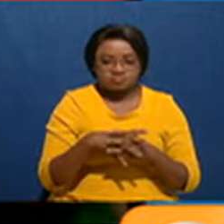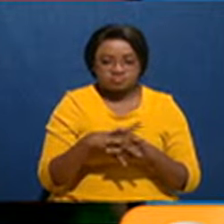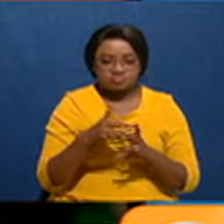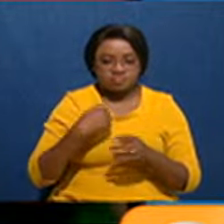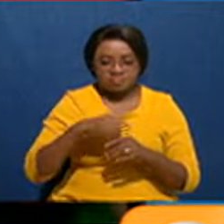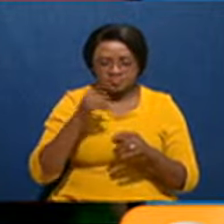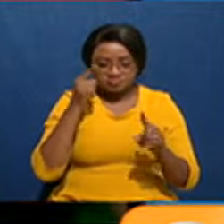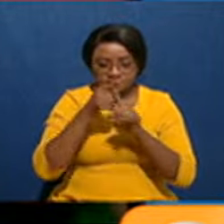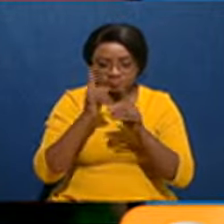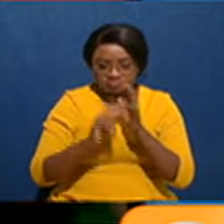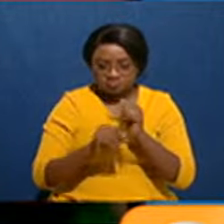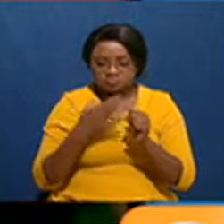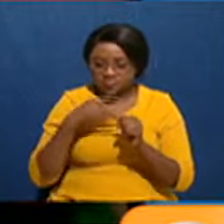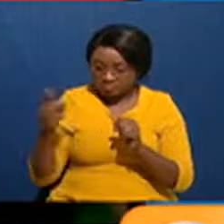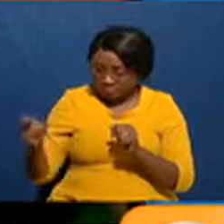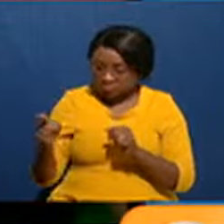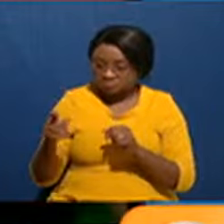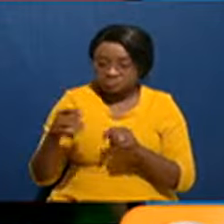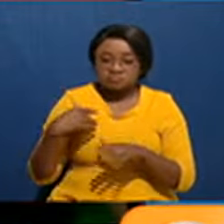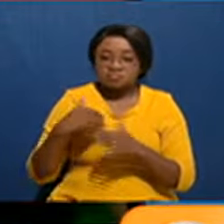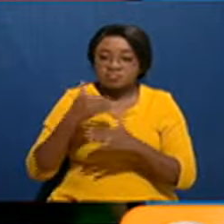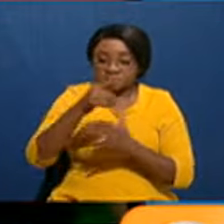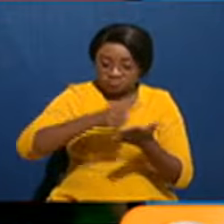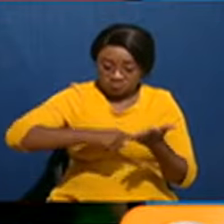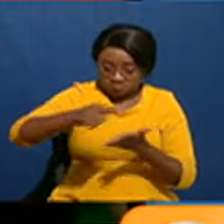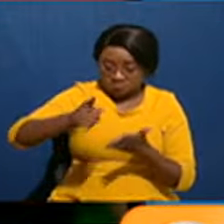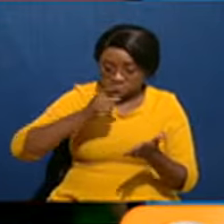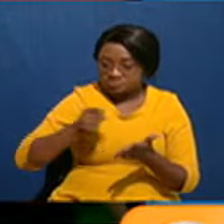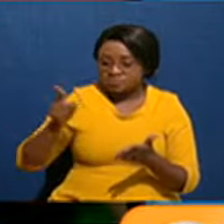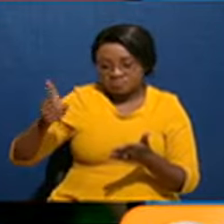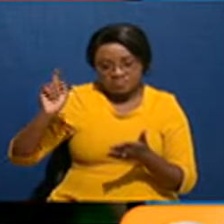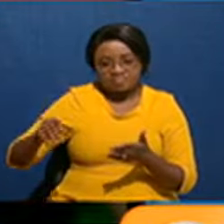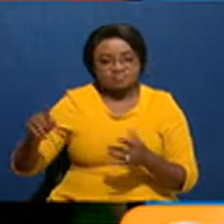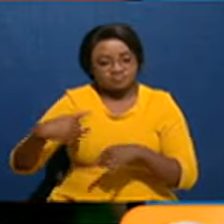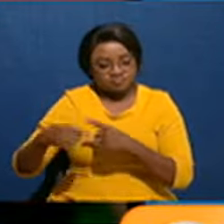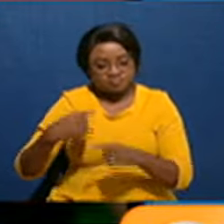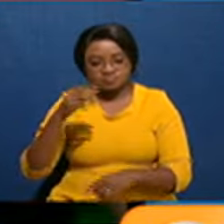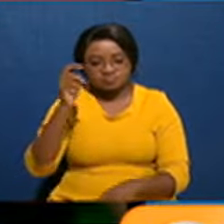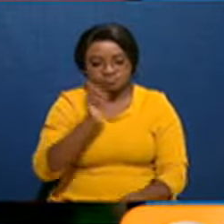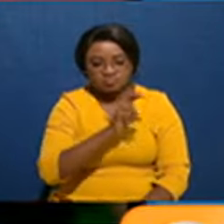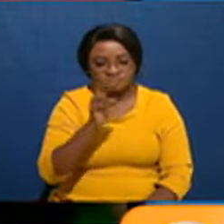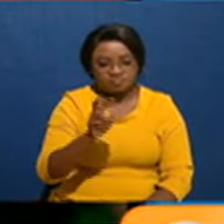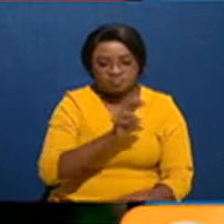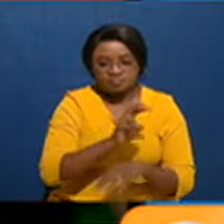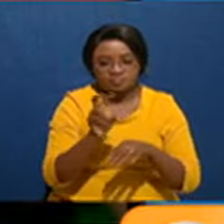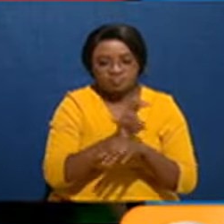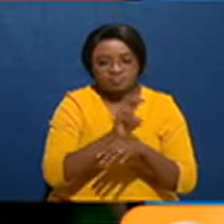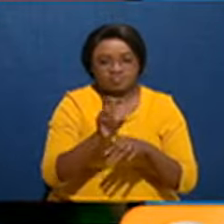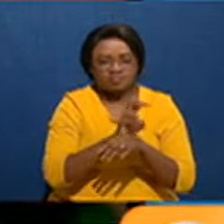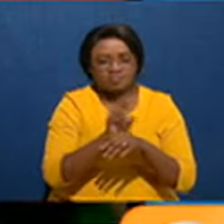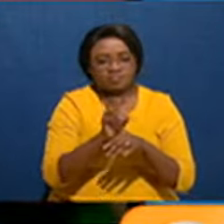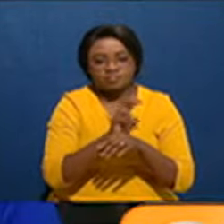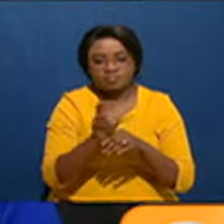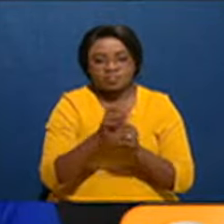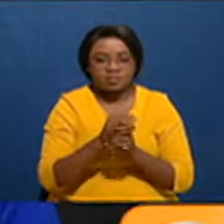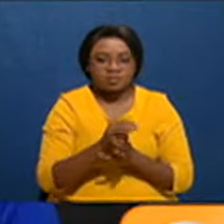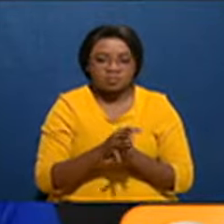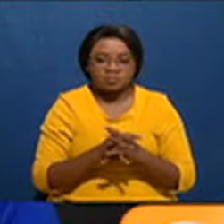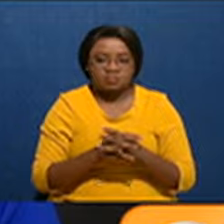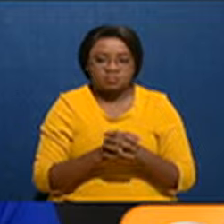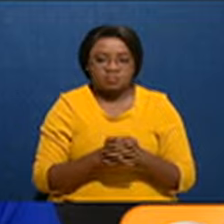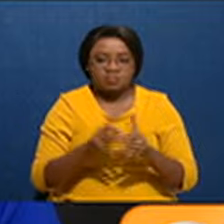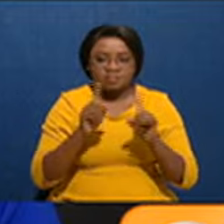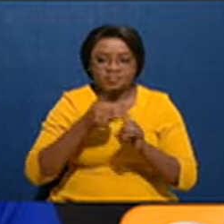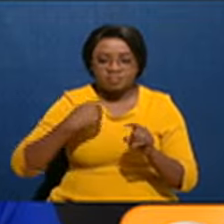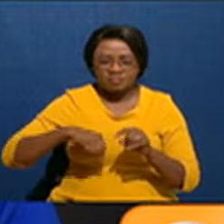of the billings to make sure that the billings are constructed, they are supervised from the start up to the end by engineers. We will